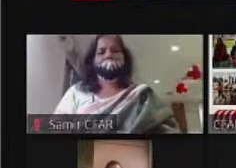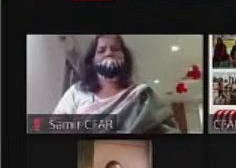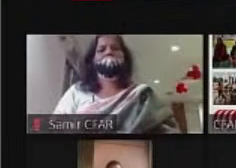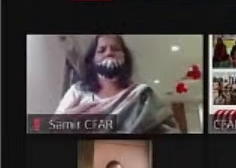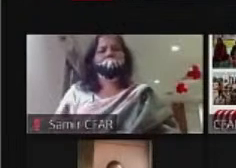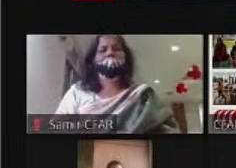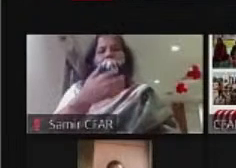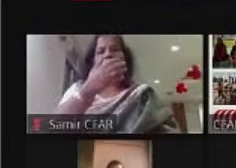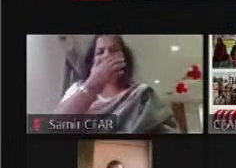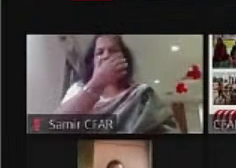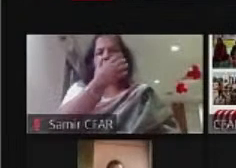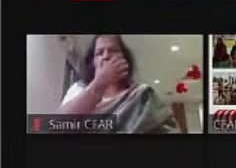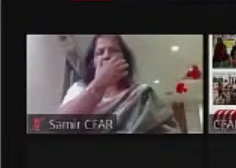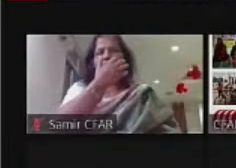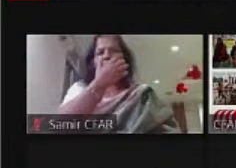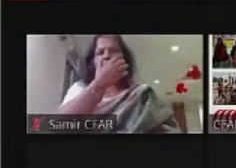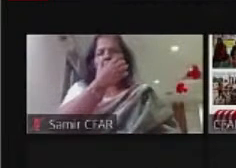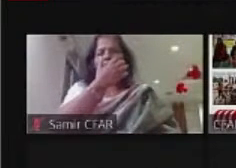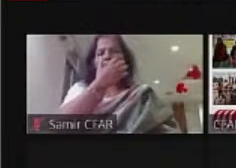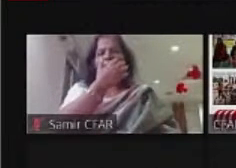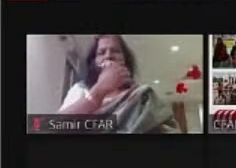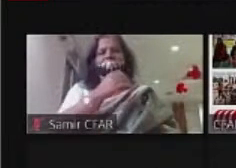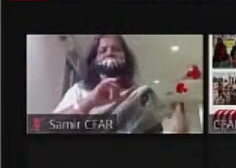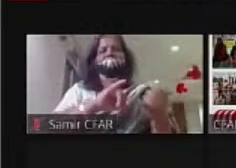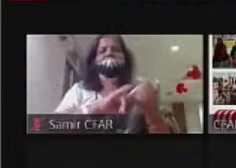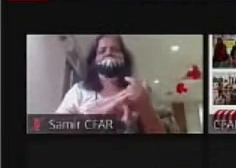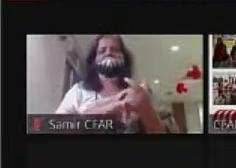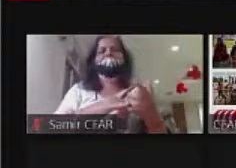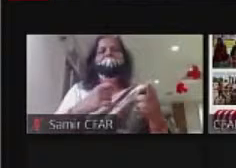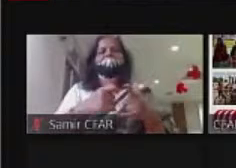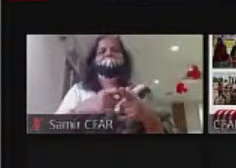and with regard to the same skill development training,